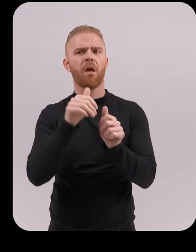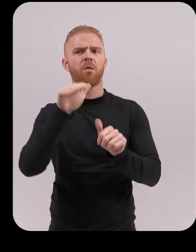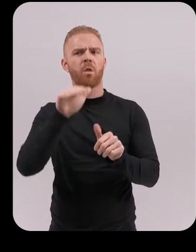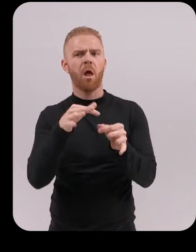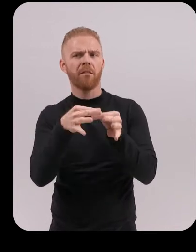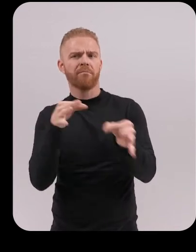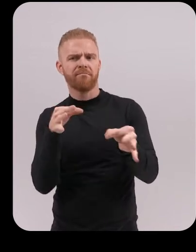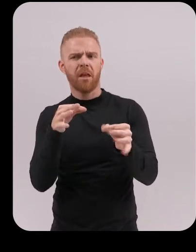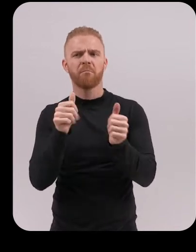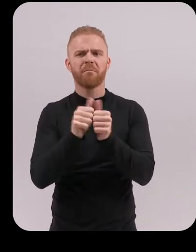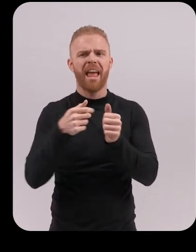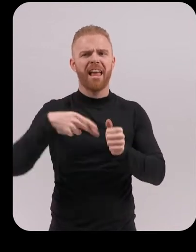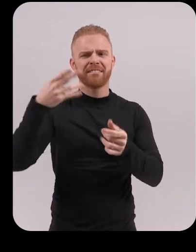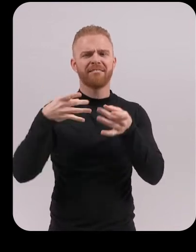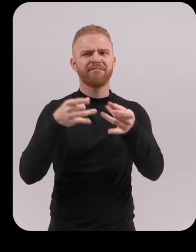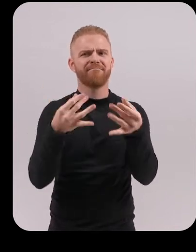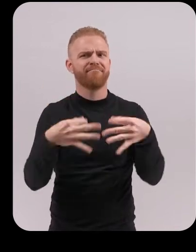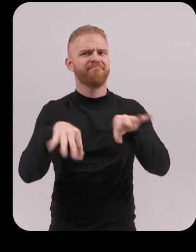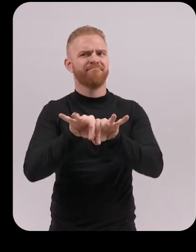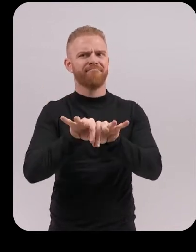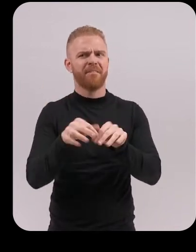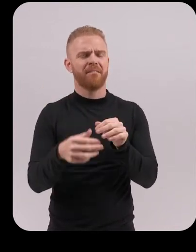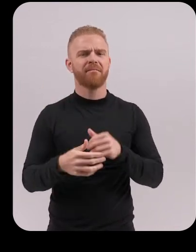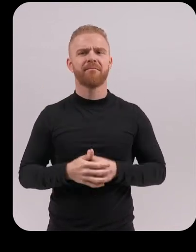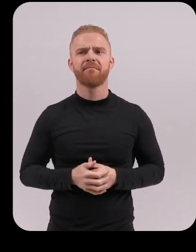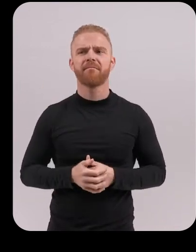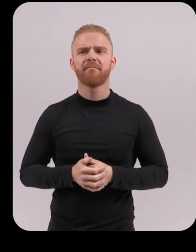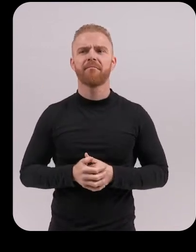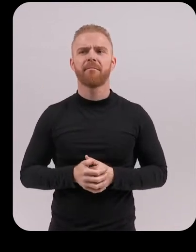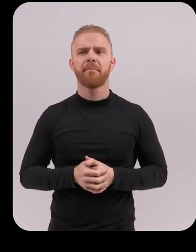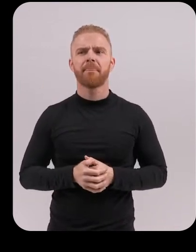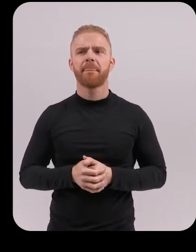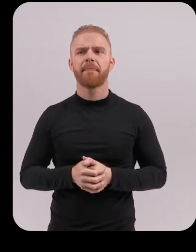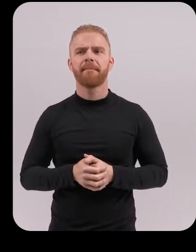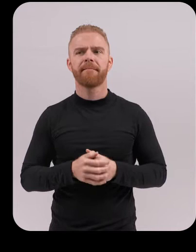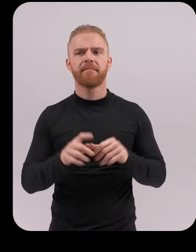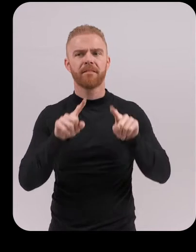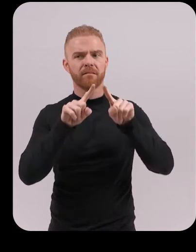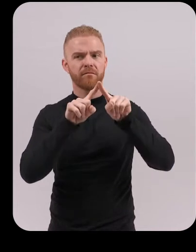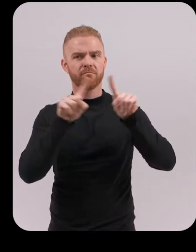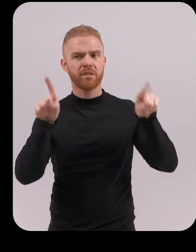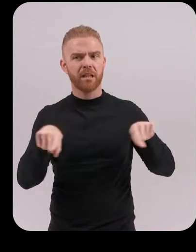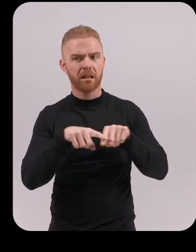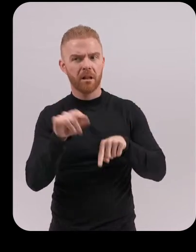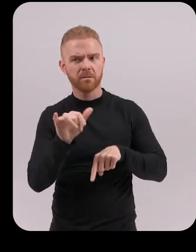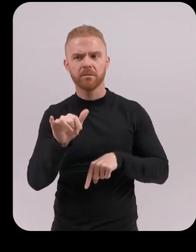most. Cool. The screen also shows... Oh, yeah, sorry, I interrupted you. Keep going.